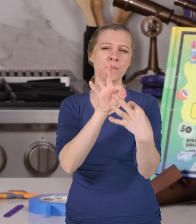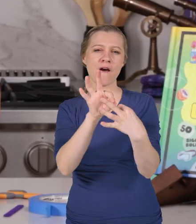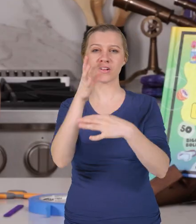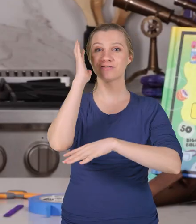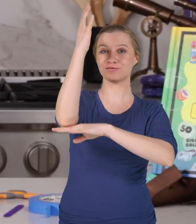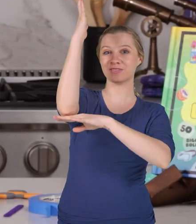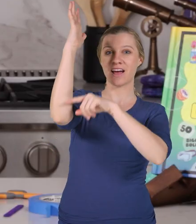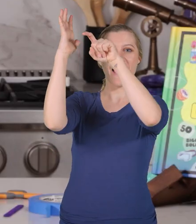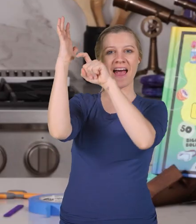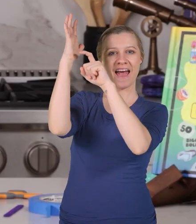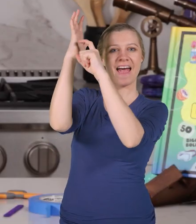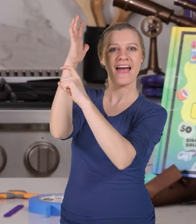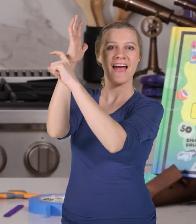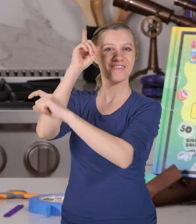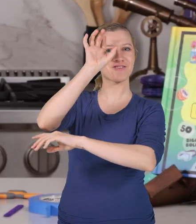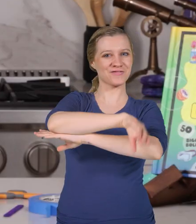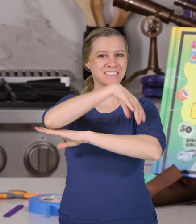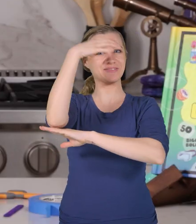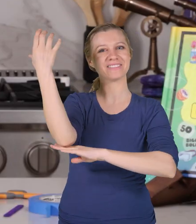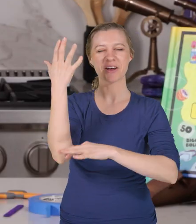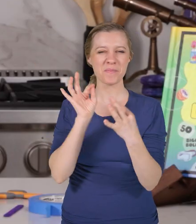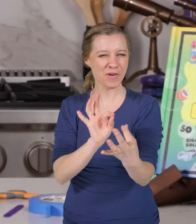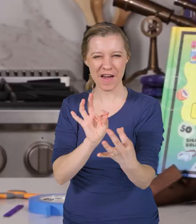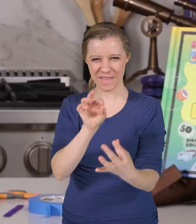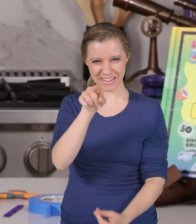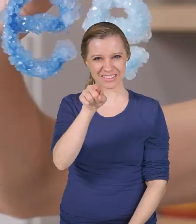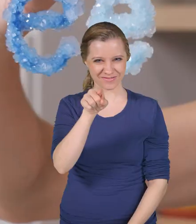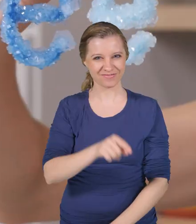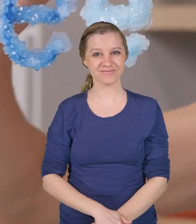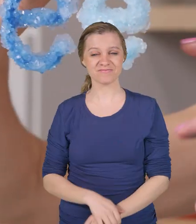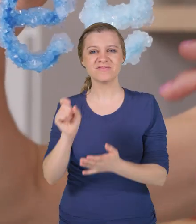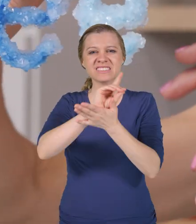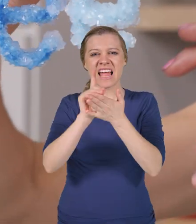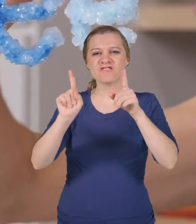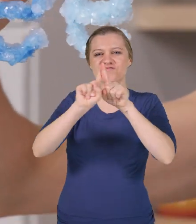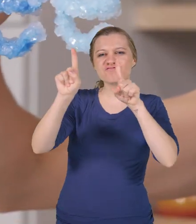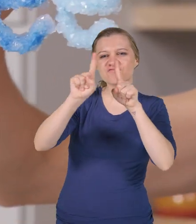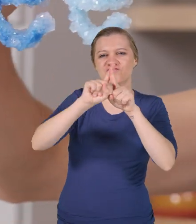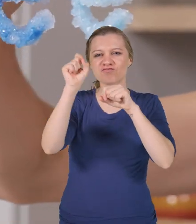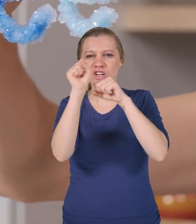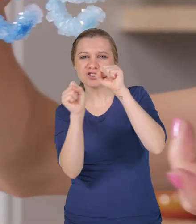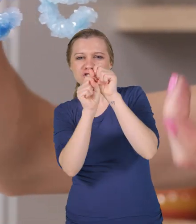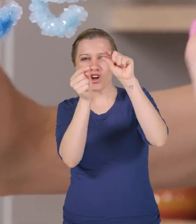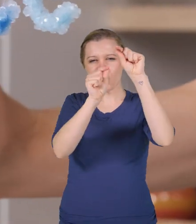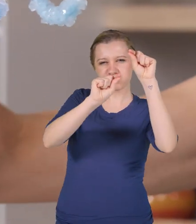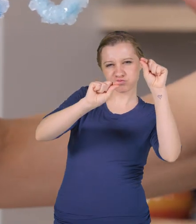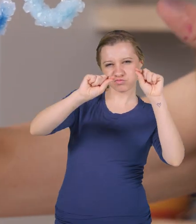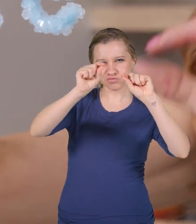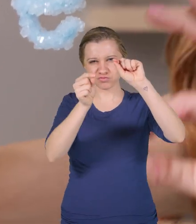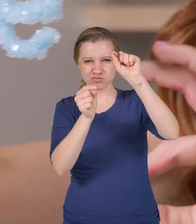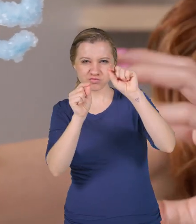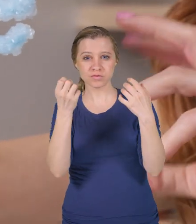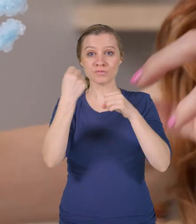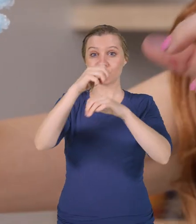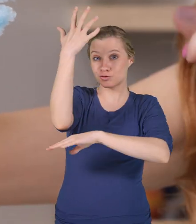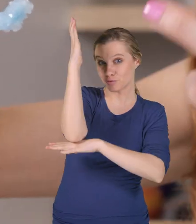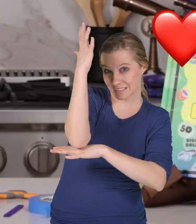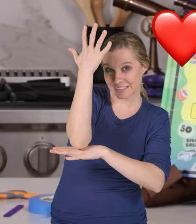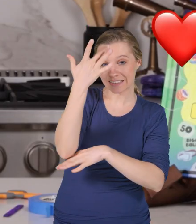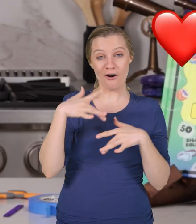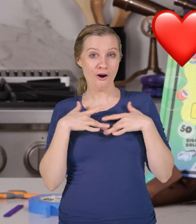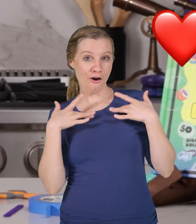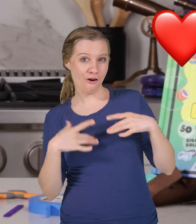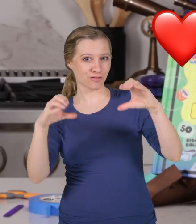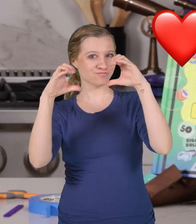good ornaments if you wanted to use these for Christmas time. You can design different structures. You could make a tree. You can make